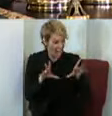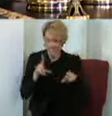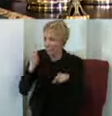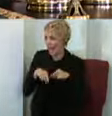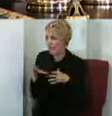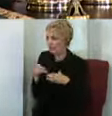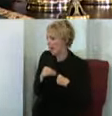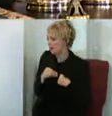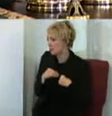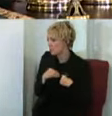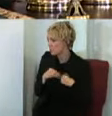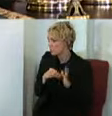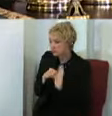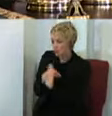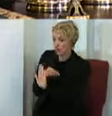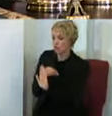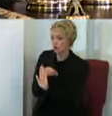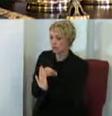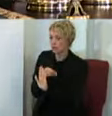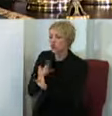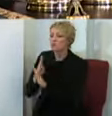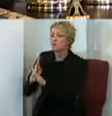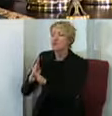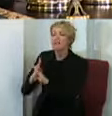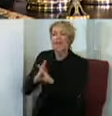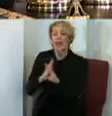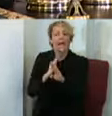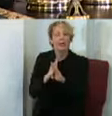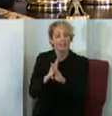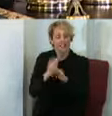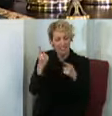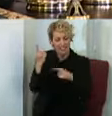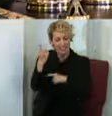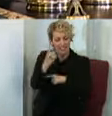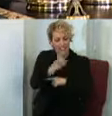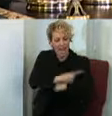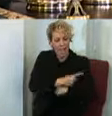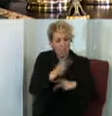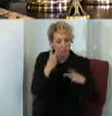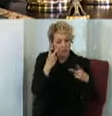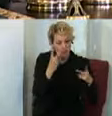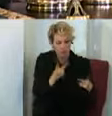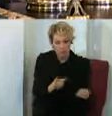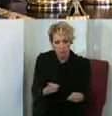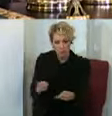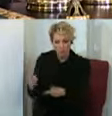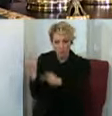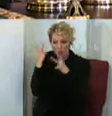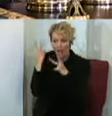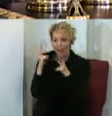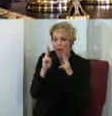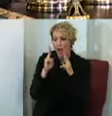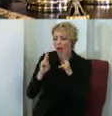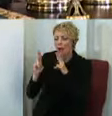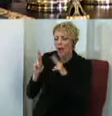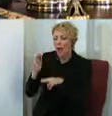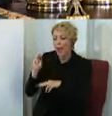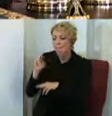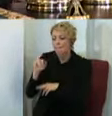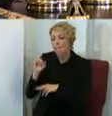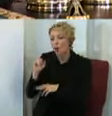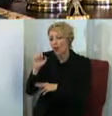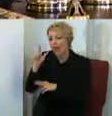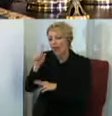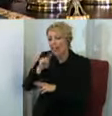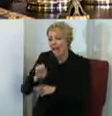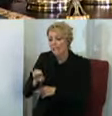us. We take this day to memorialize them, to celebrate them, and to celebrate